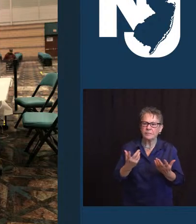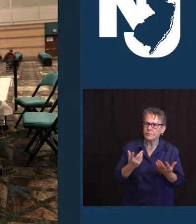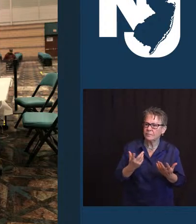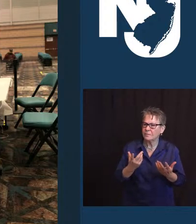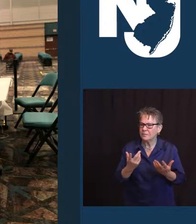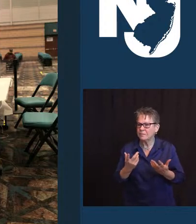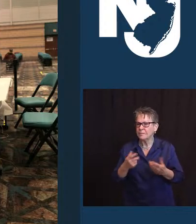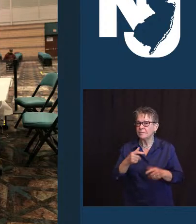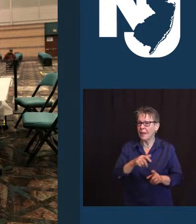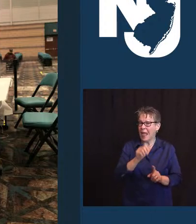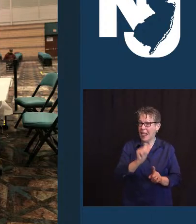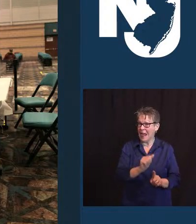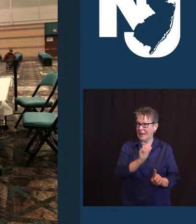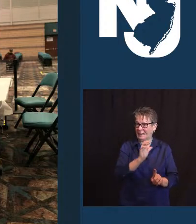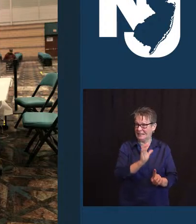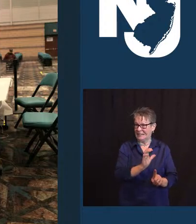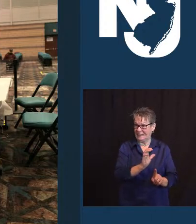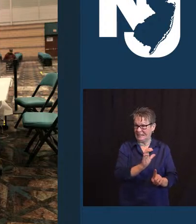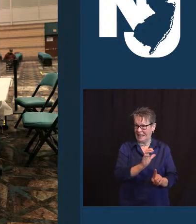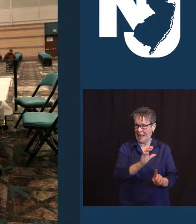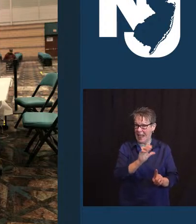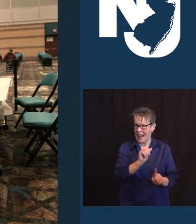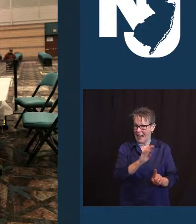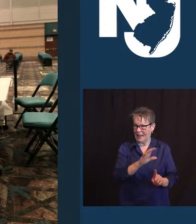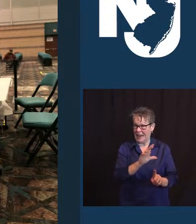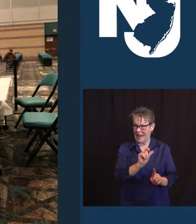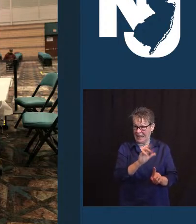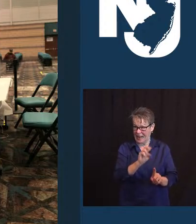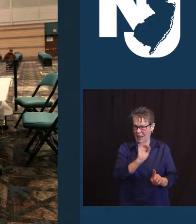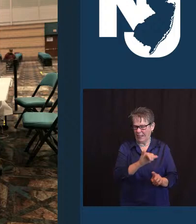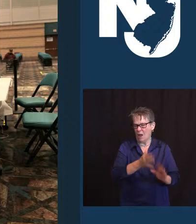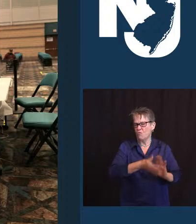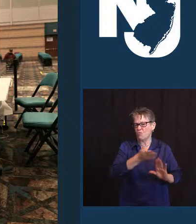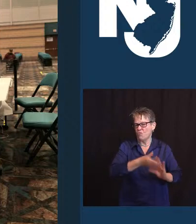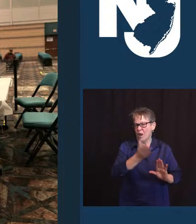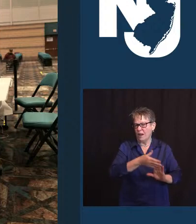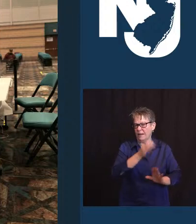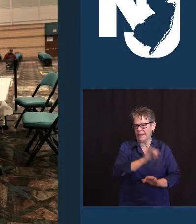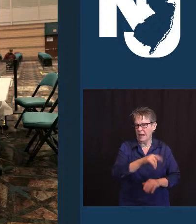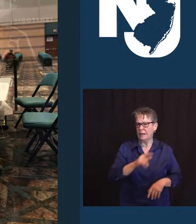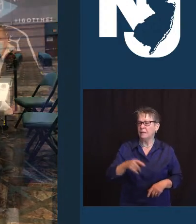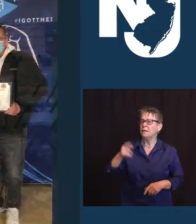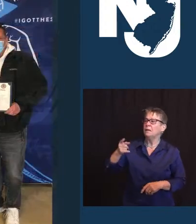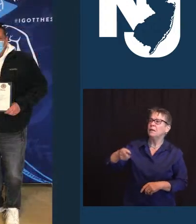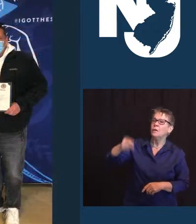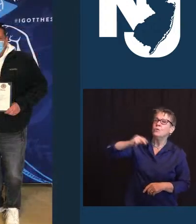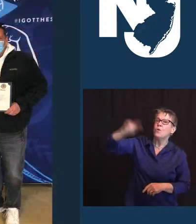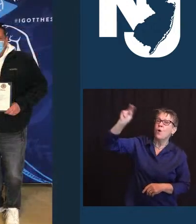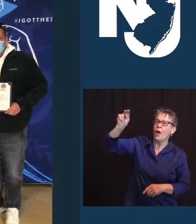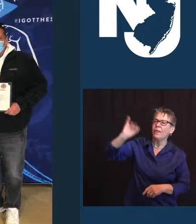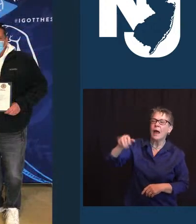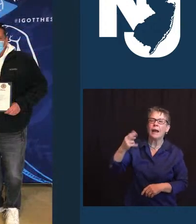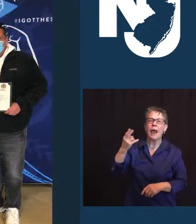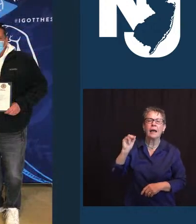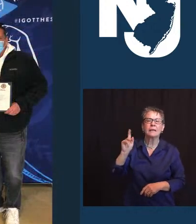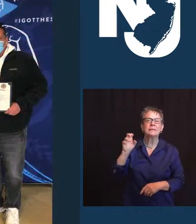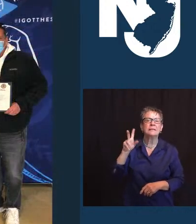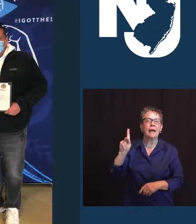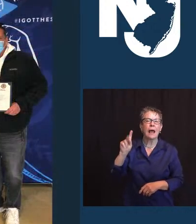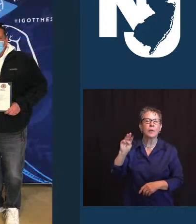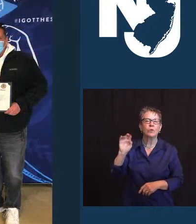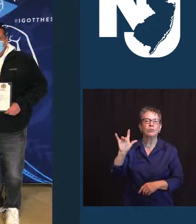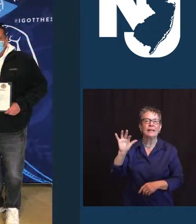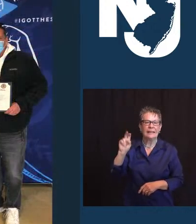Atlantic City and Hackensack Meridian Health in the Meadowlands, for all that they're doing. And in the Meadowlands, I want to give an additional shout